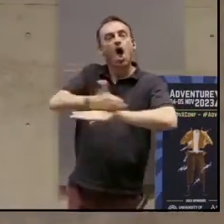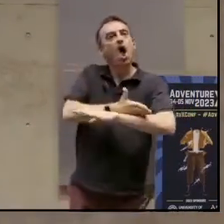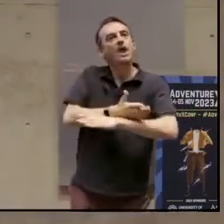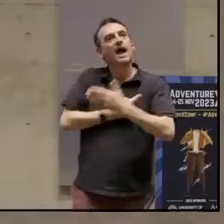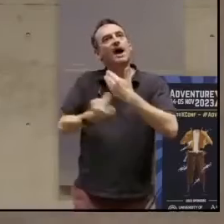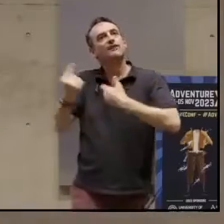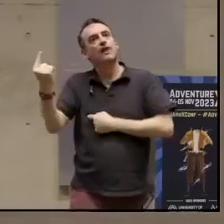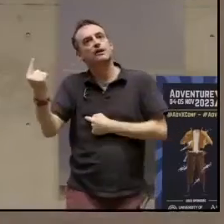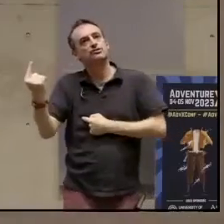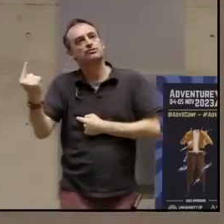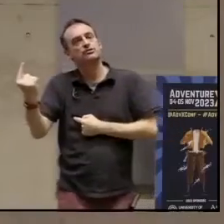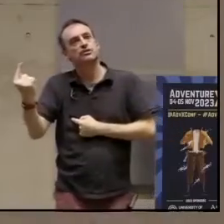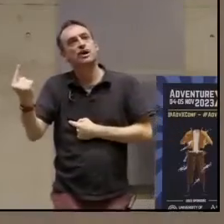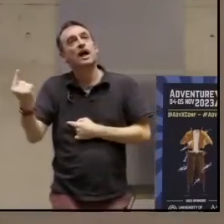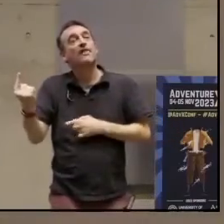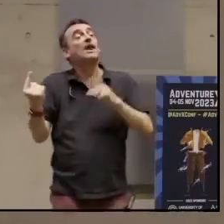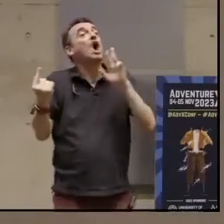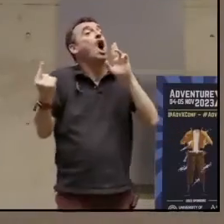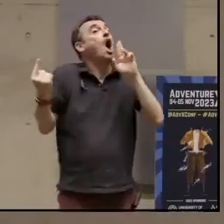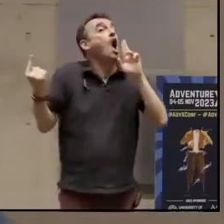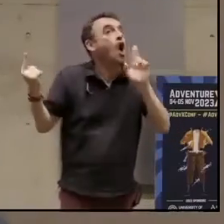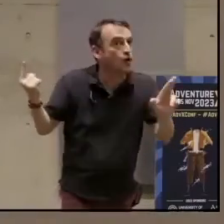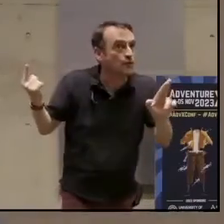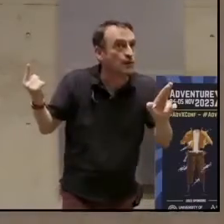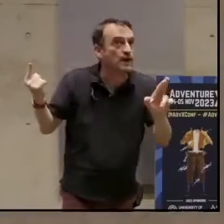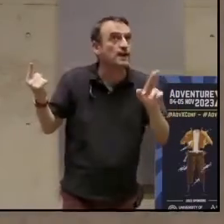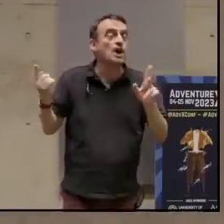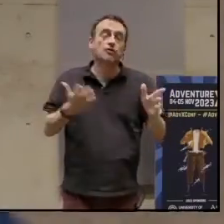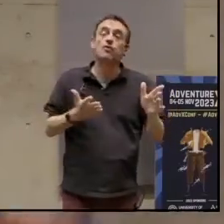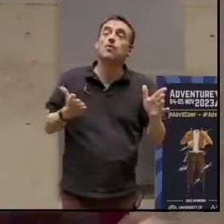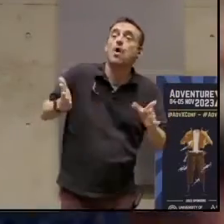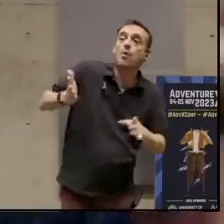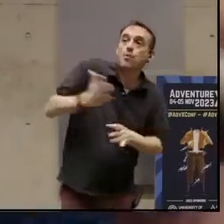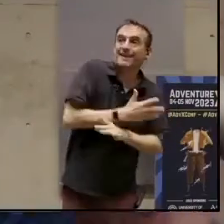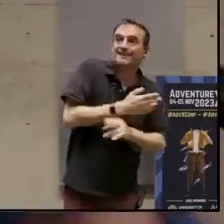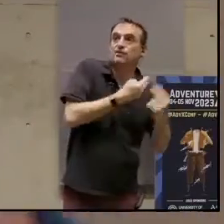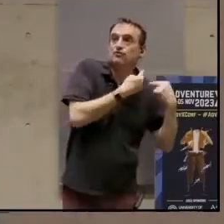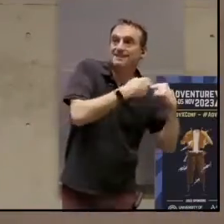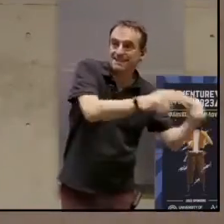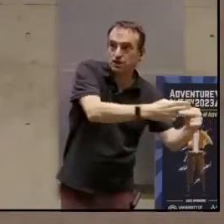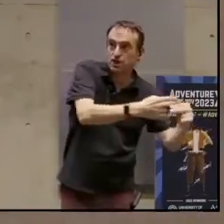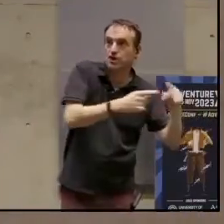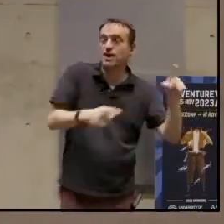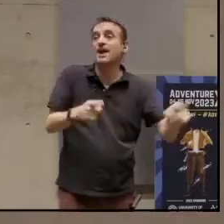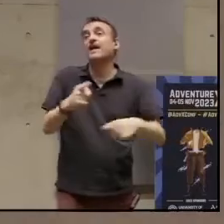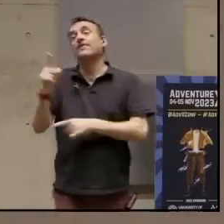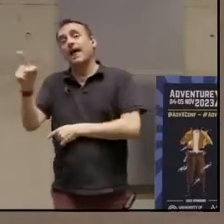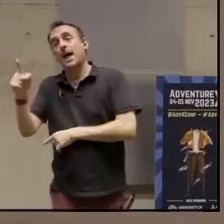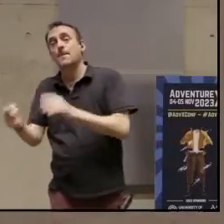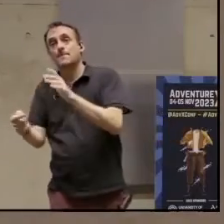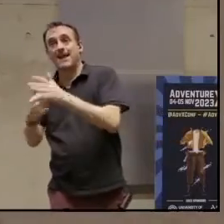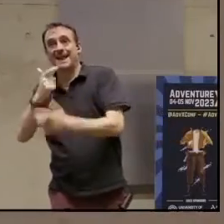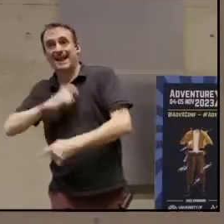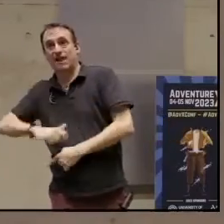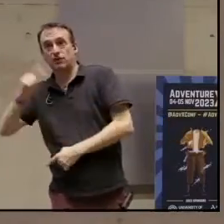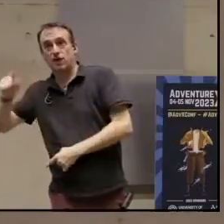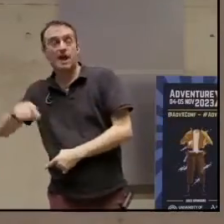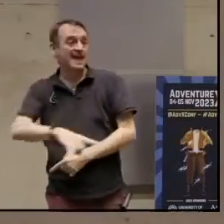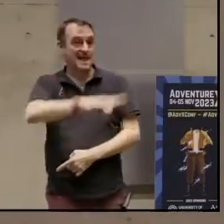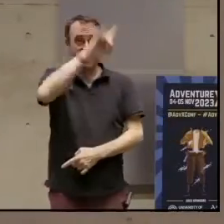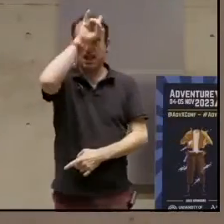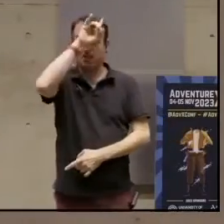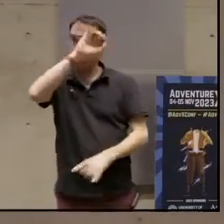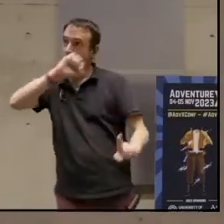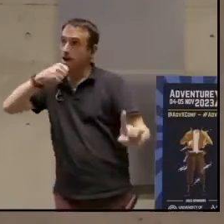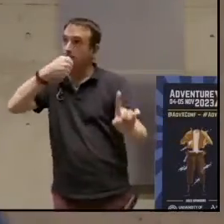to Western particular fiction, leads to a fist fight to the main character punching the evil in the face and winning, all on